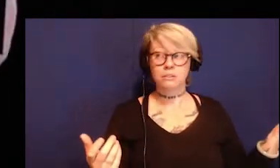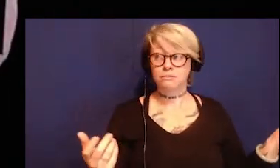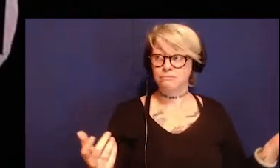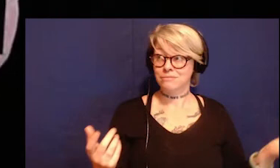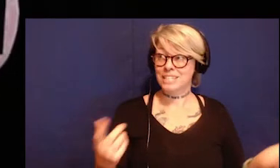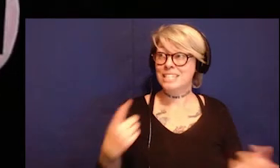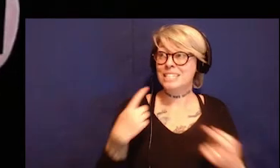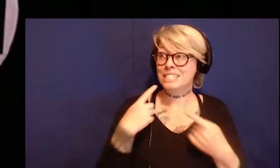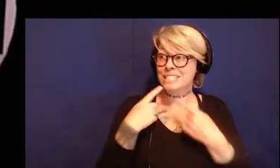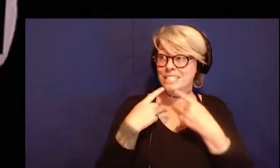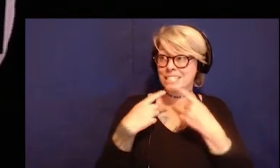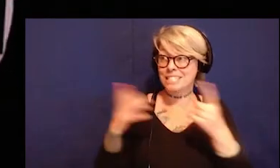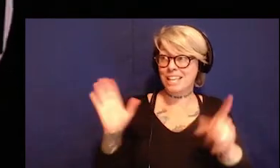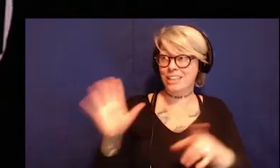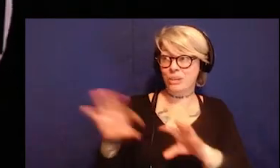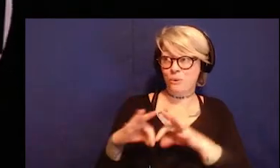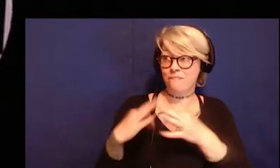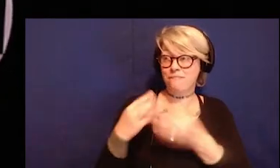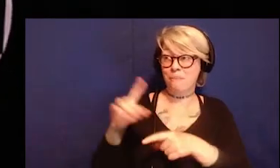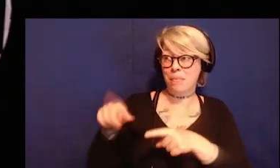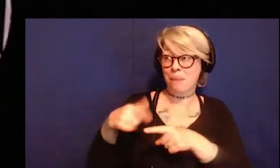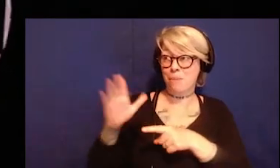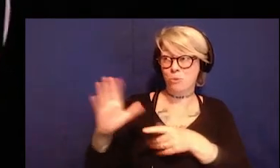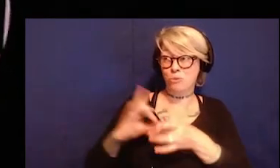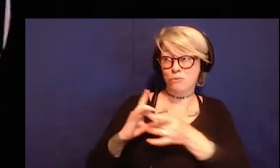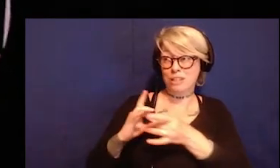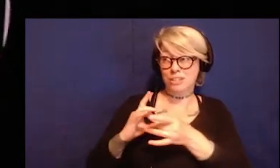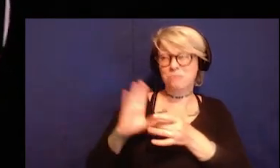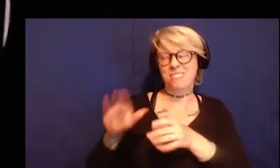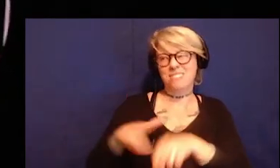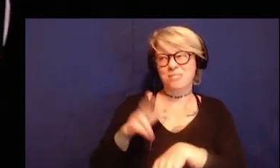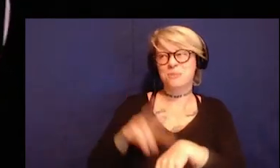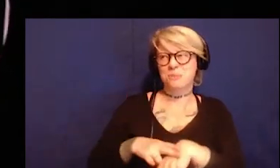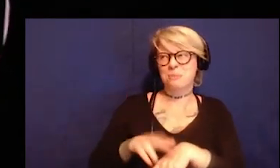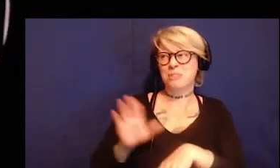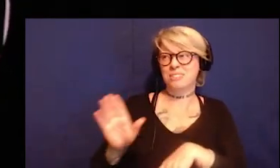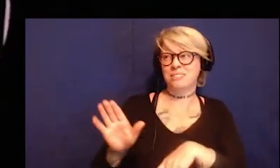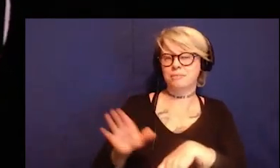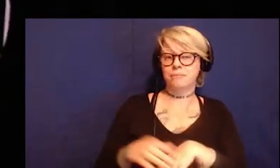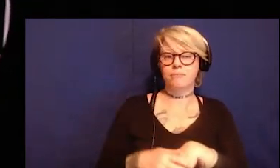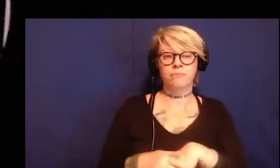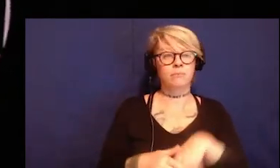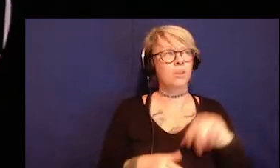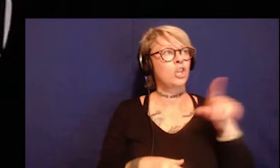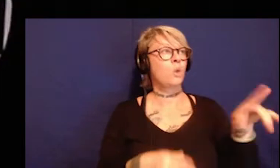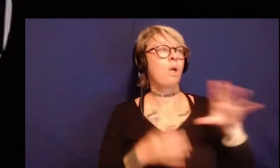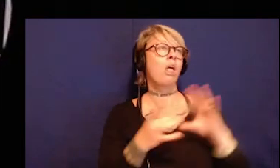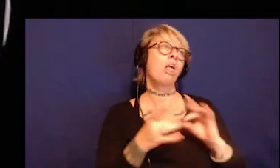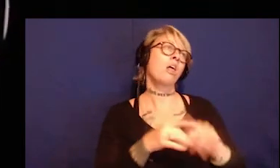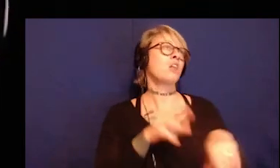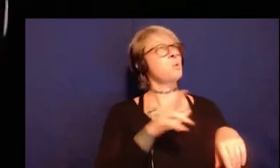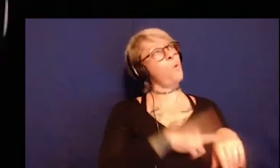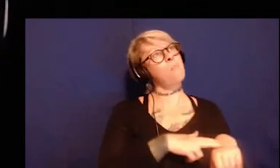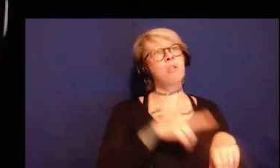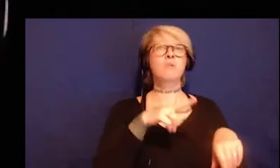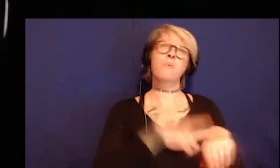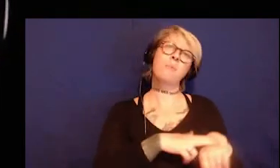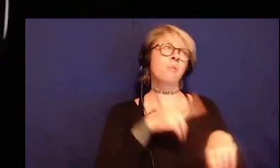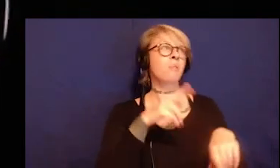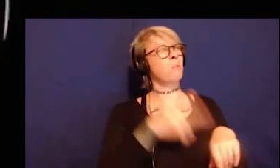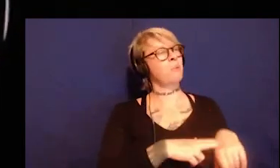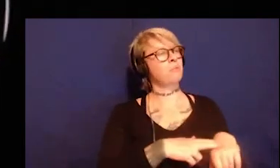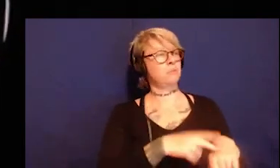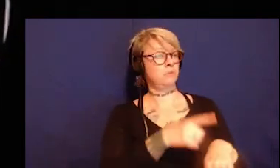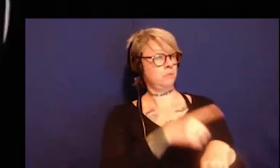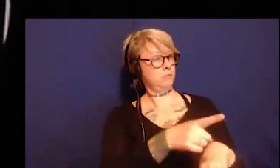Telling your family about your relationship is a normal thing to do. You keep talking about normal this and normal that. For someone